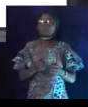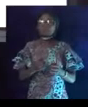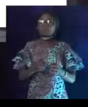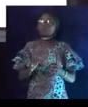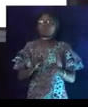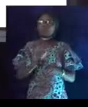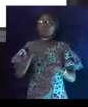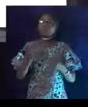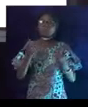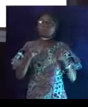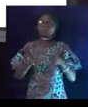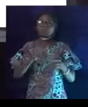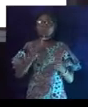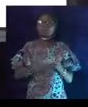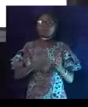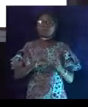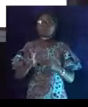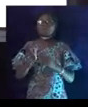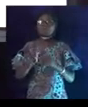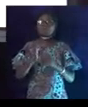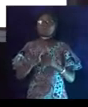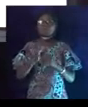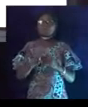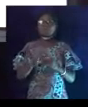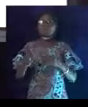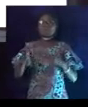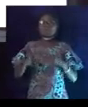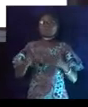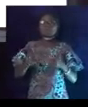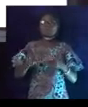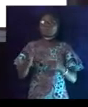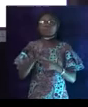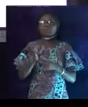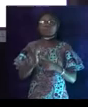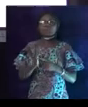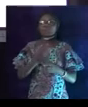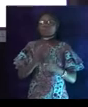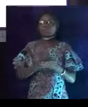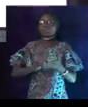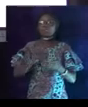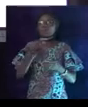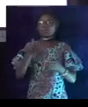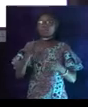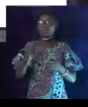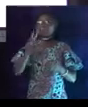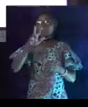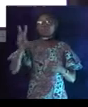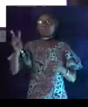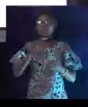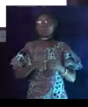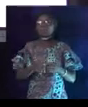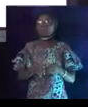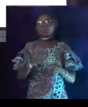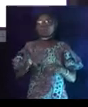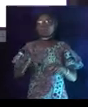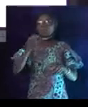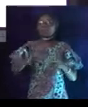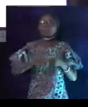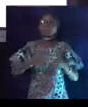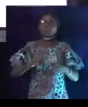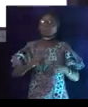ra ra ra ra ra ra ra ra. So we go Celsius to Fahrenheit, scale up by